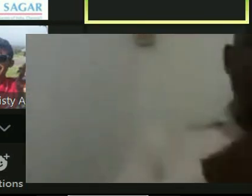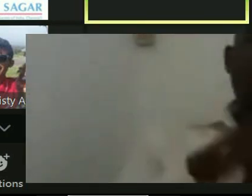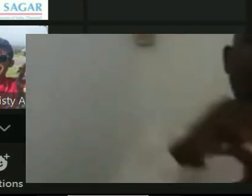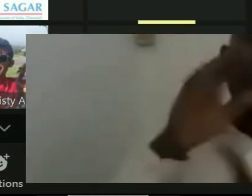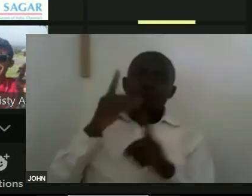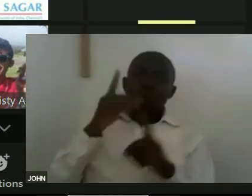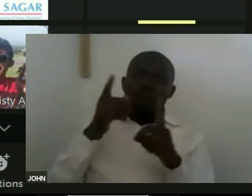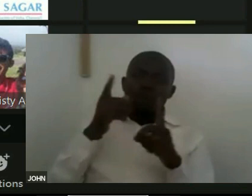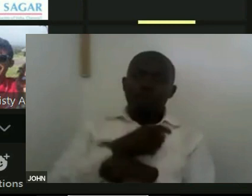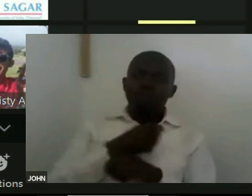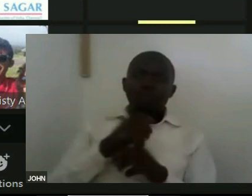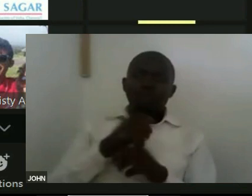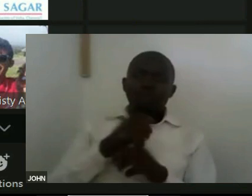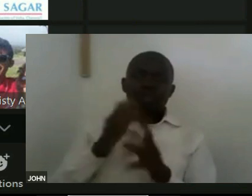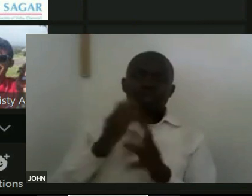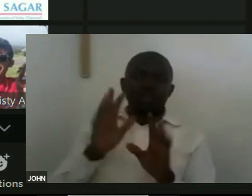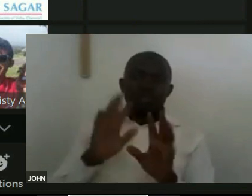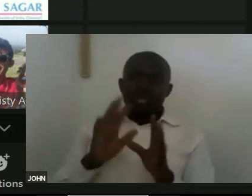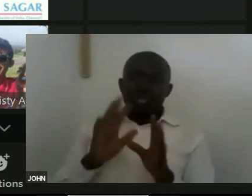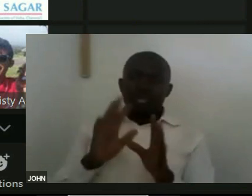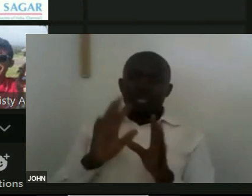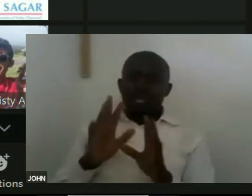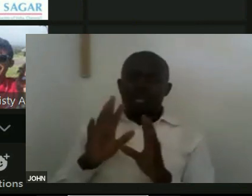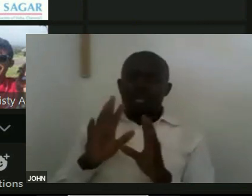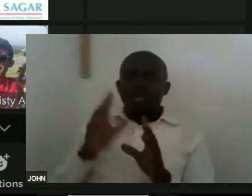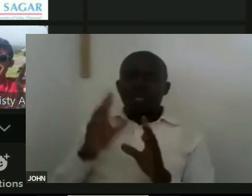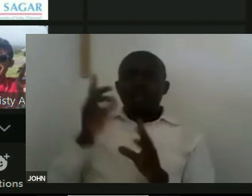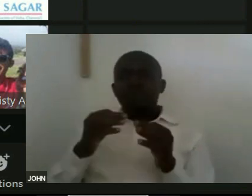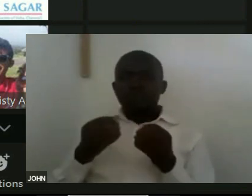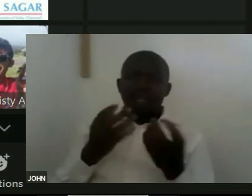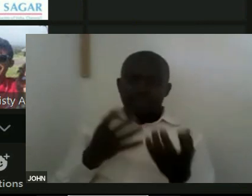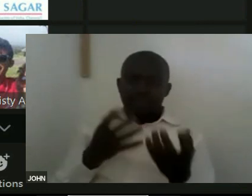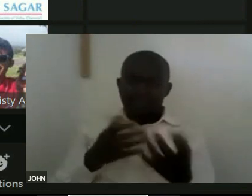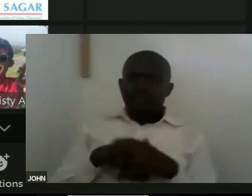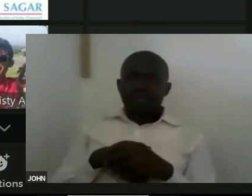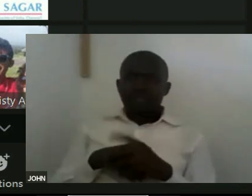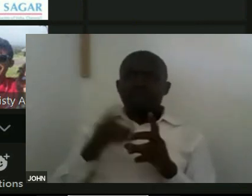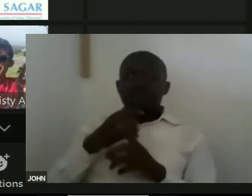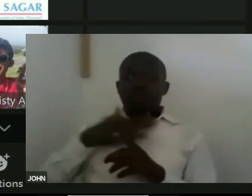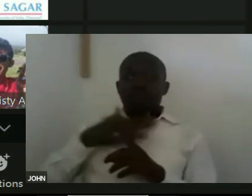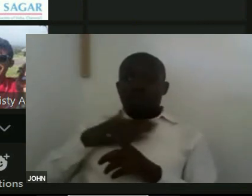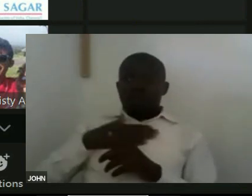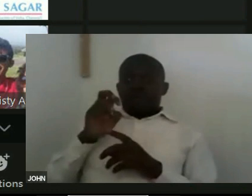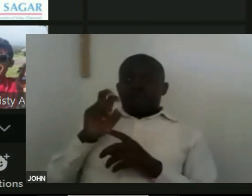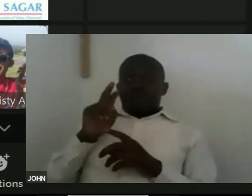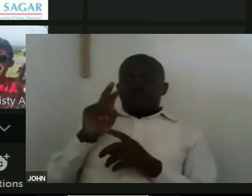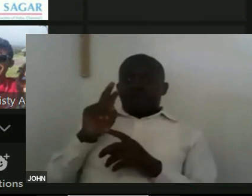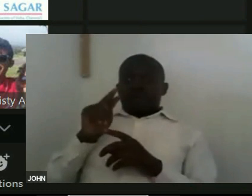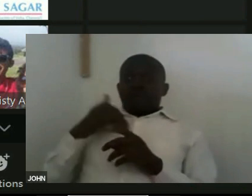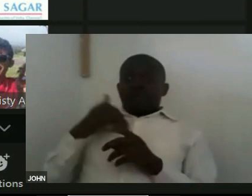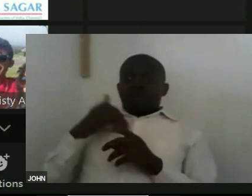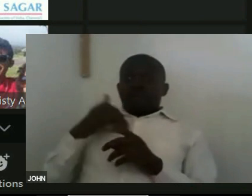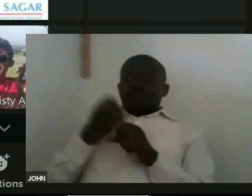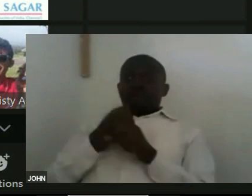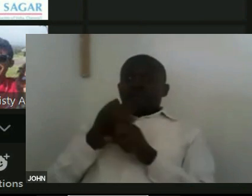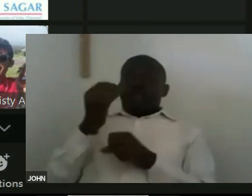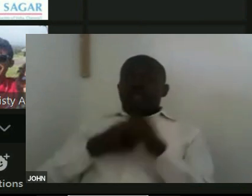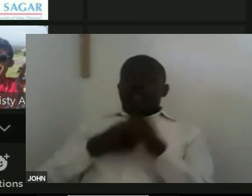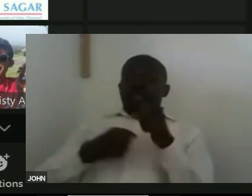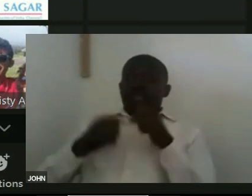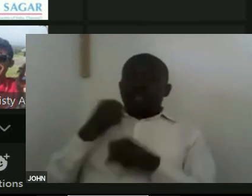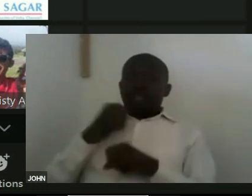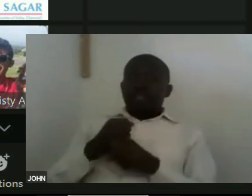of terminology. Yeah, caregiver is, for my experience of 40 years of working in villages in India, the